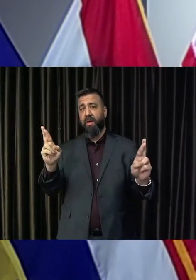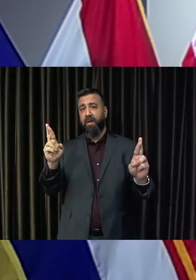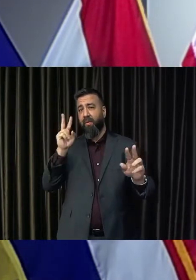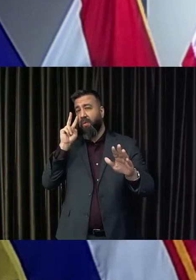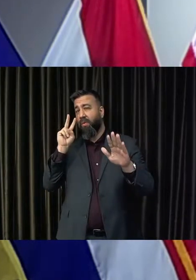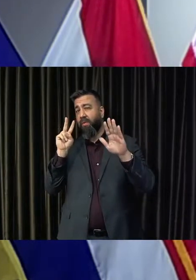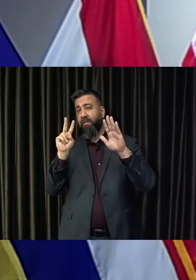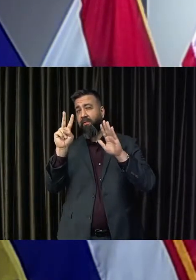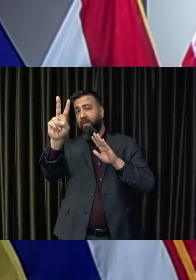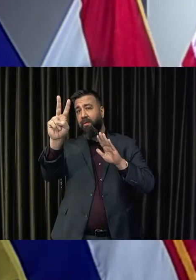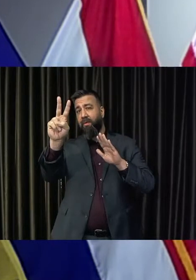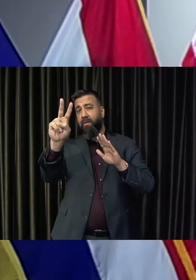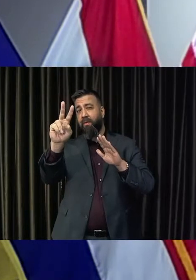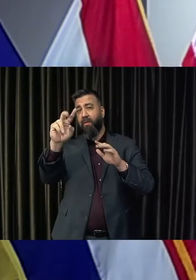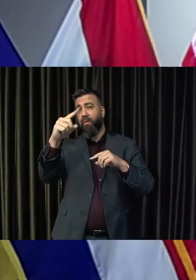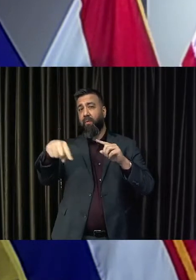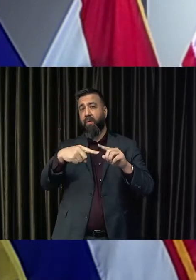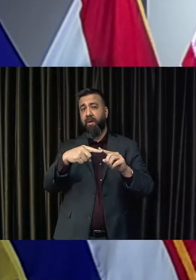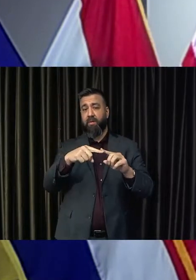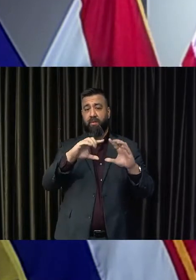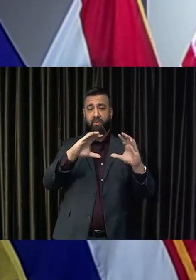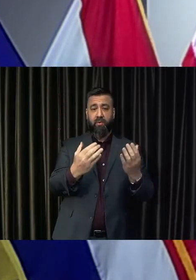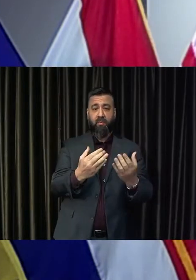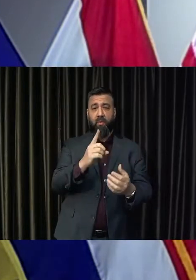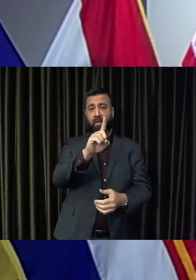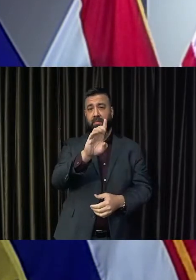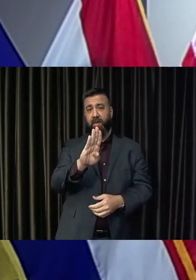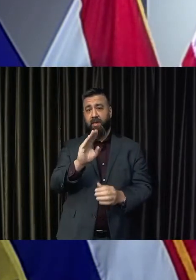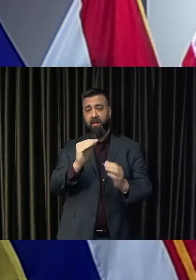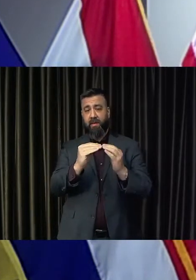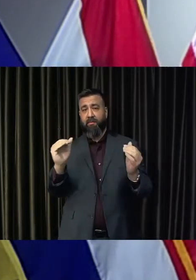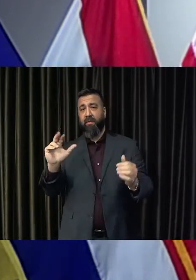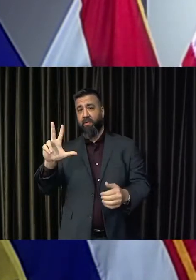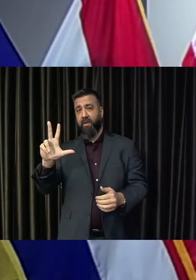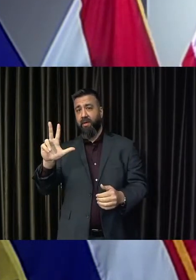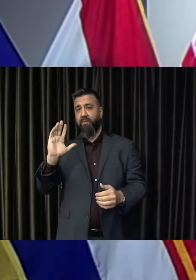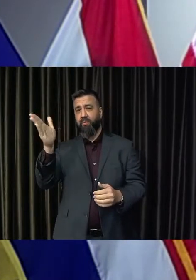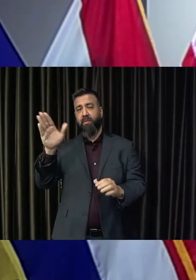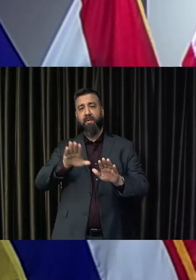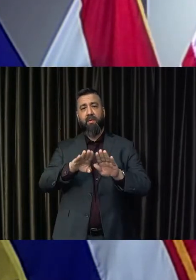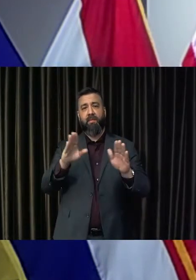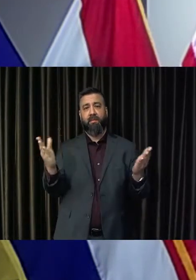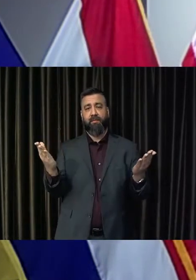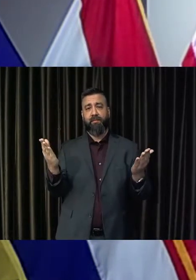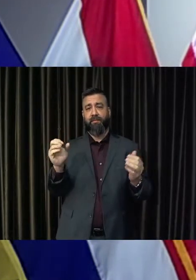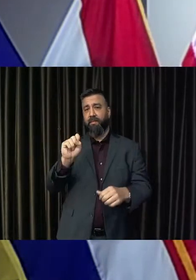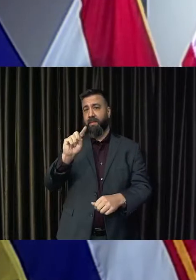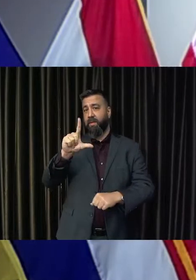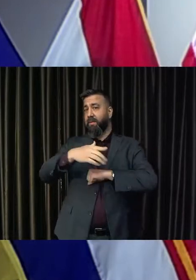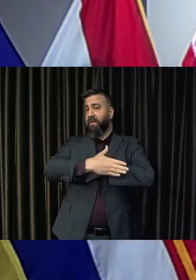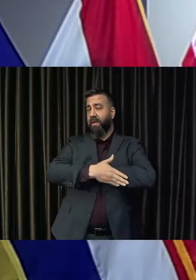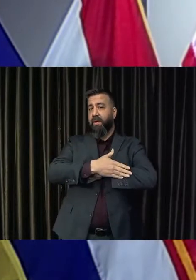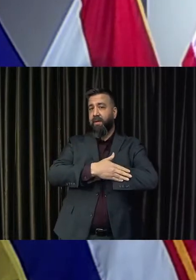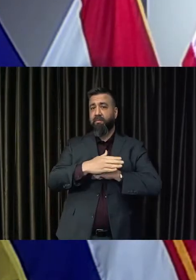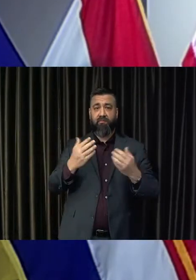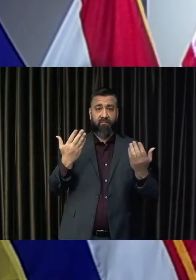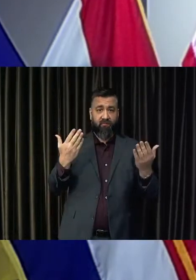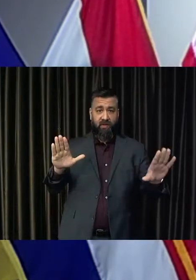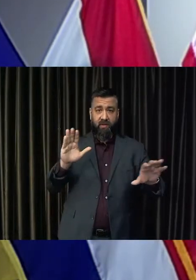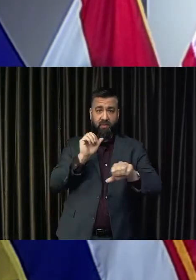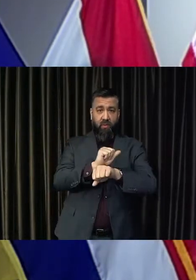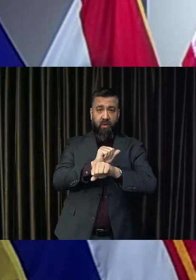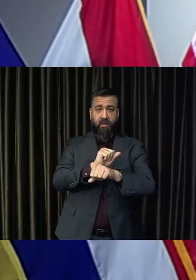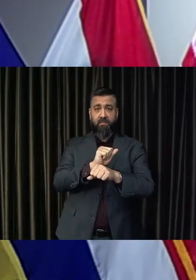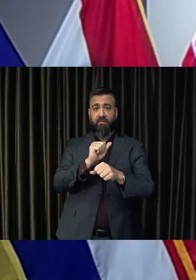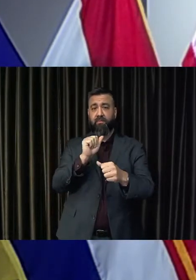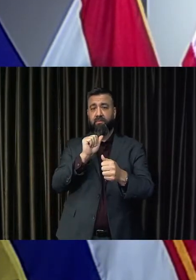future when Phase 1B Tier 3 would be open. St. Louis County is already working with school districts to come up with a